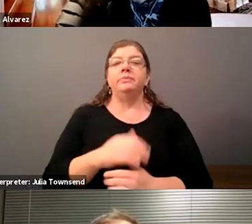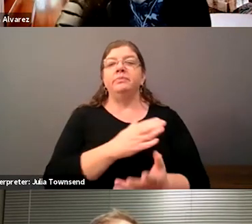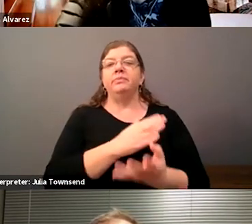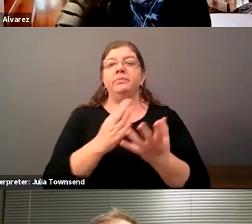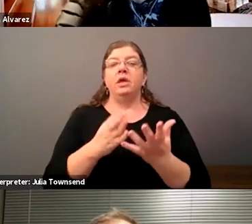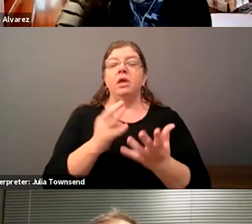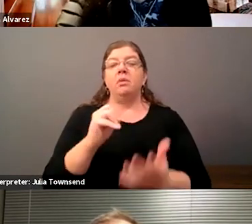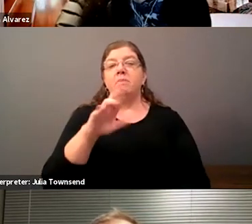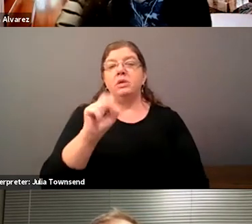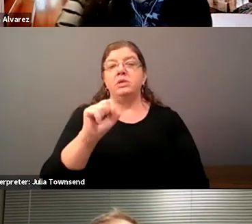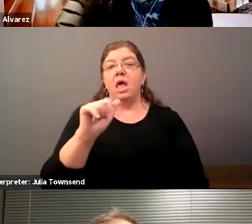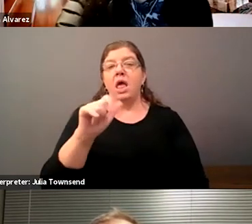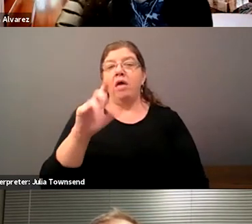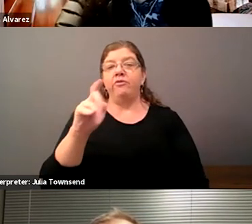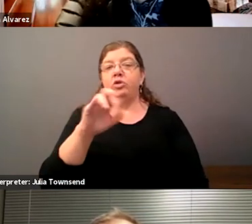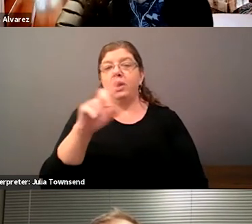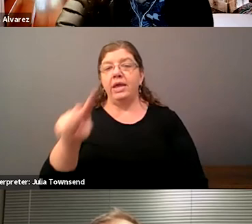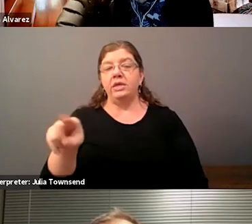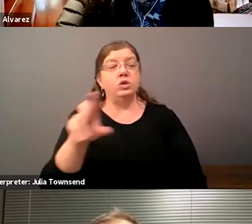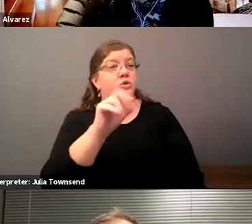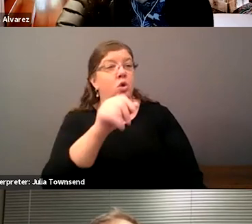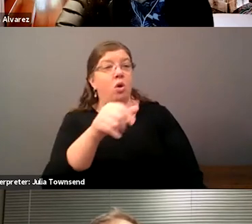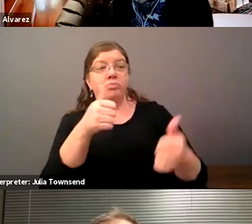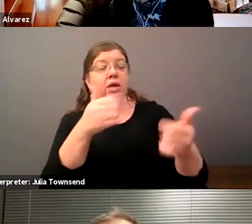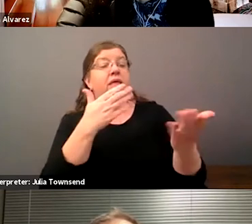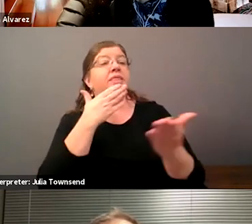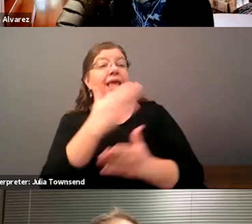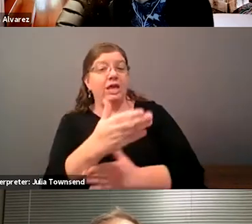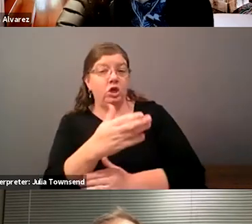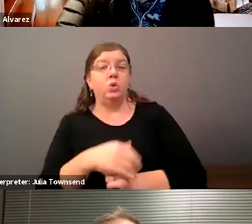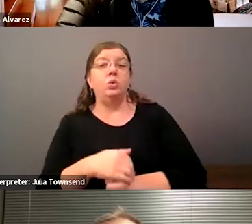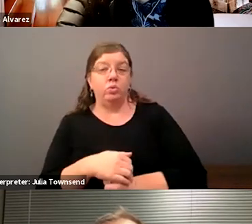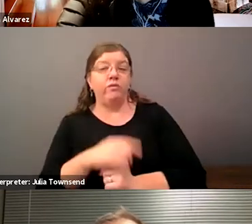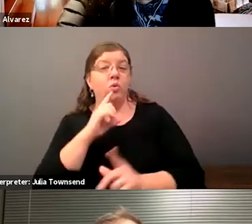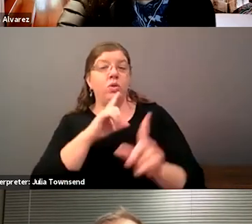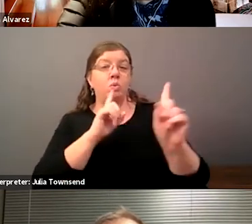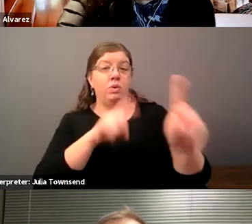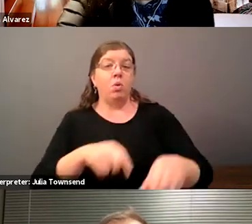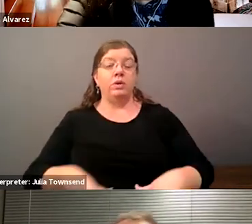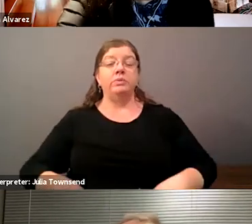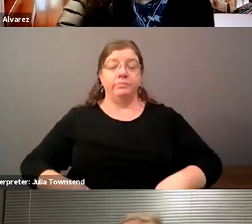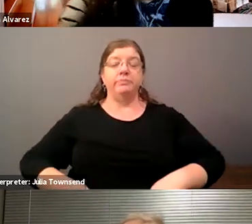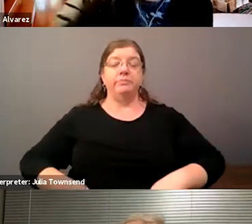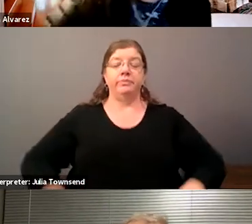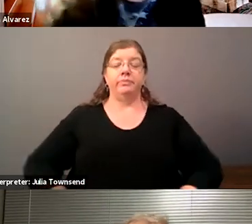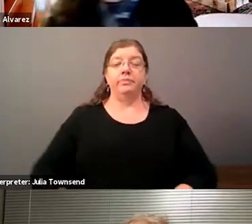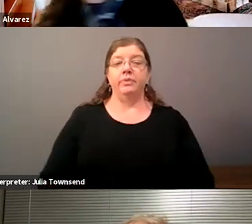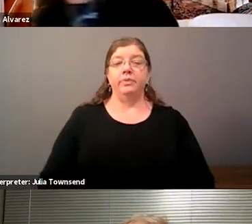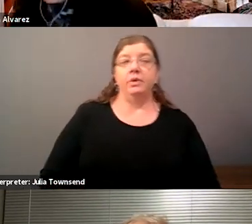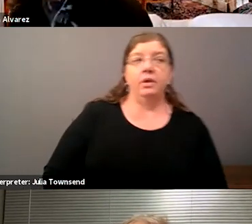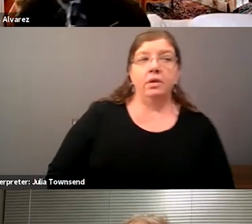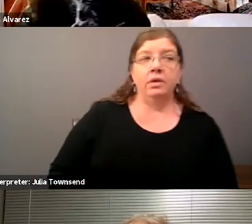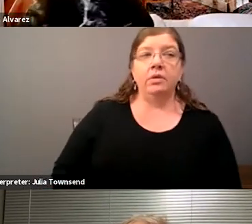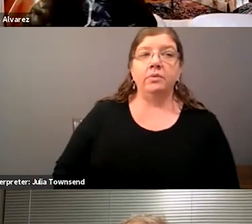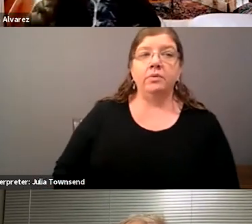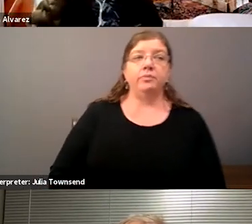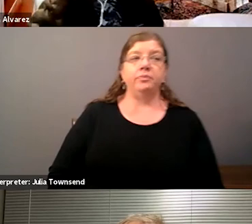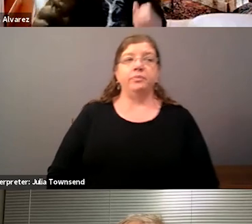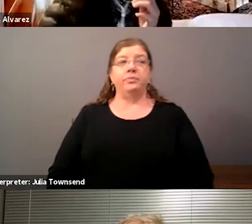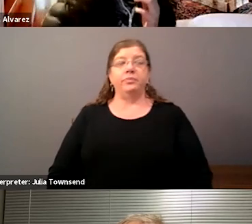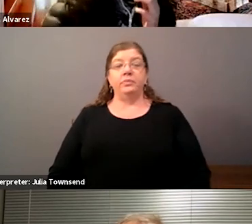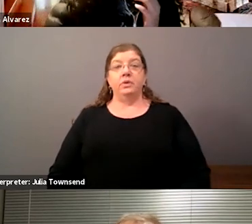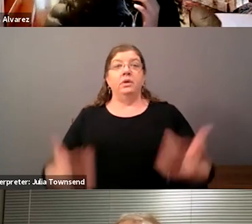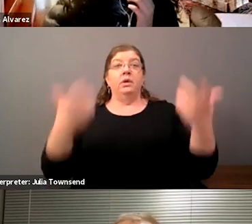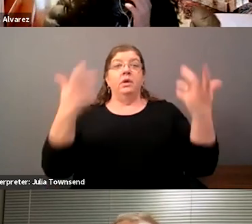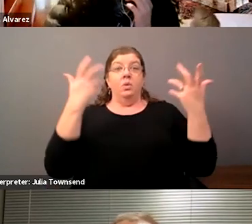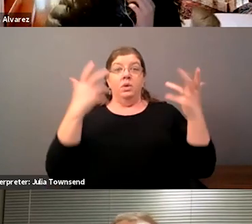alvarez thank you uh no thank you mr rickman for the report of course and with that